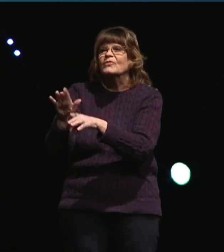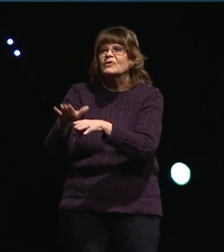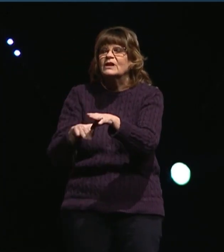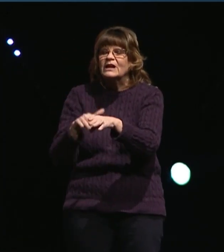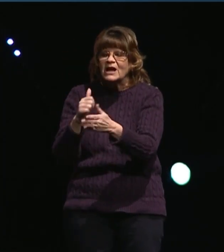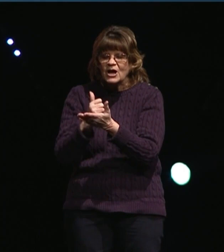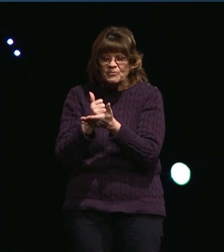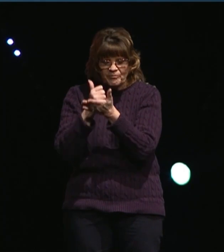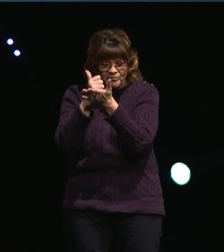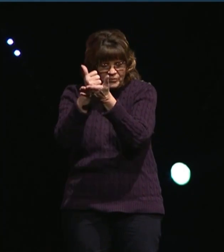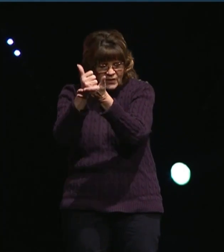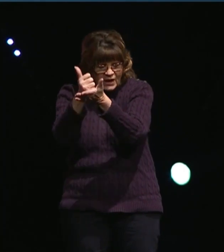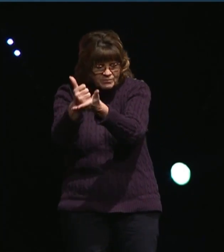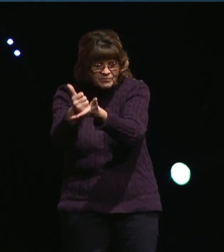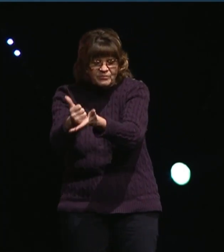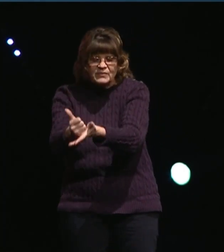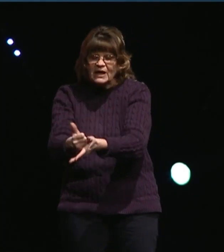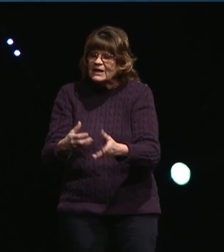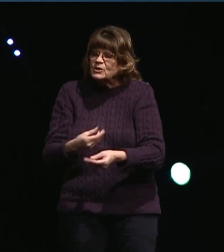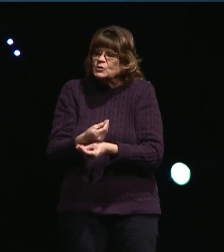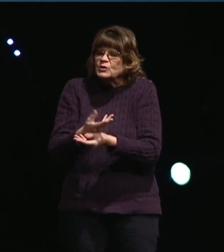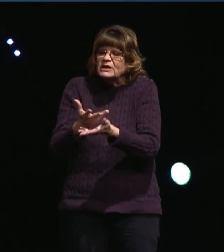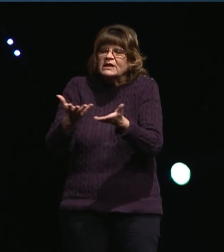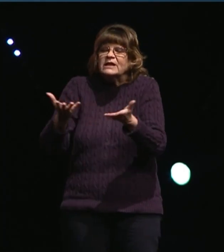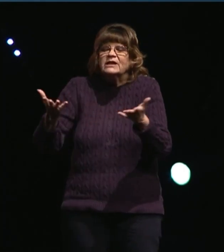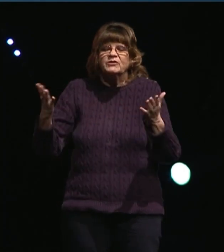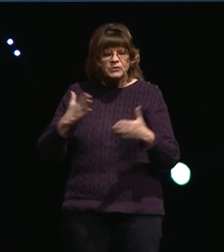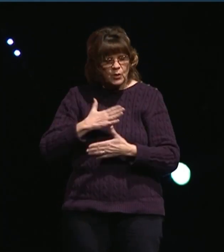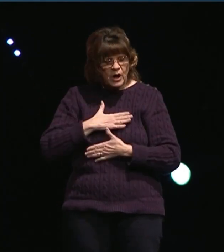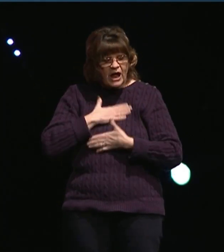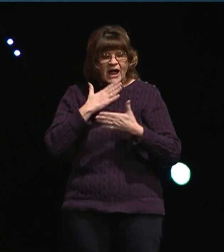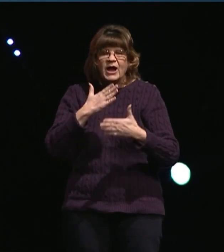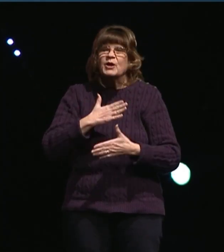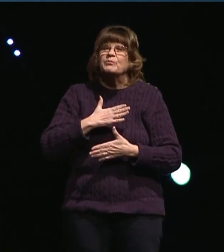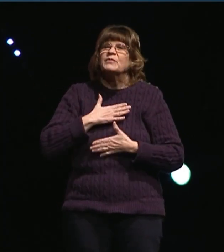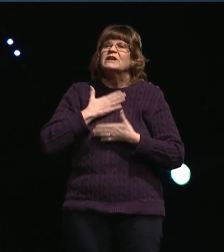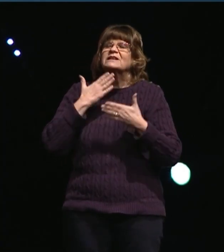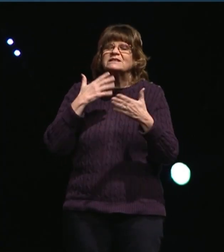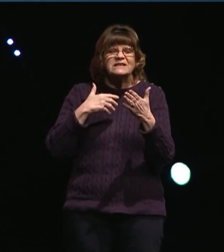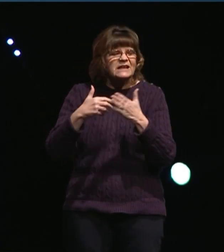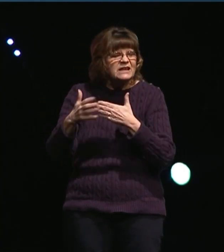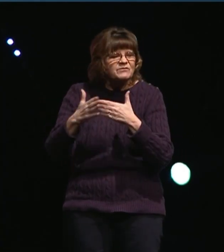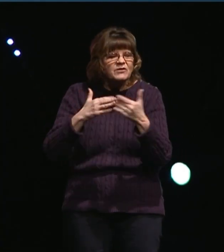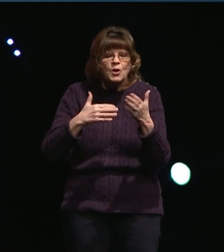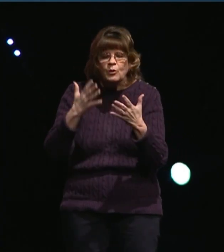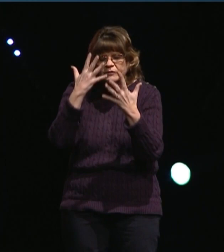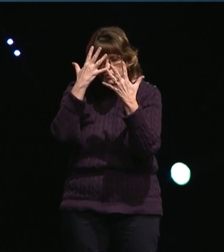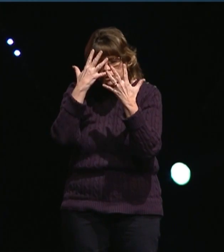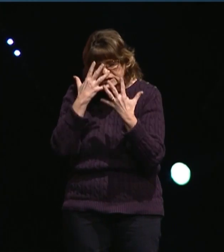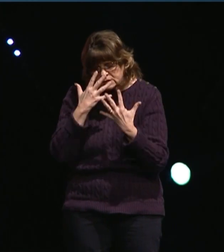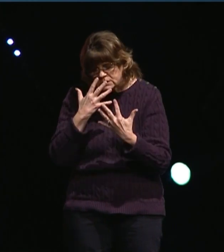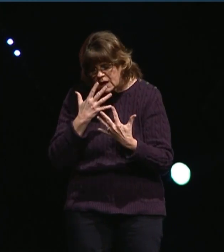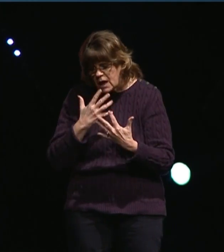to brighten up even your darkest night.